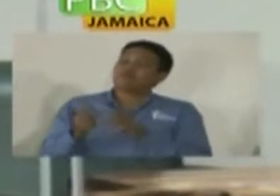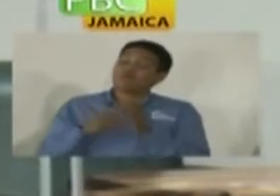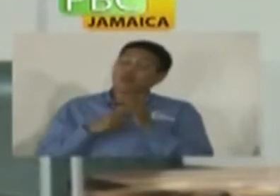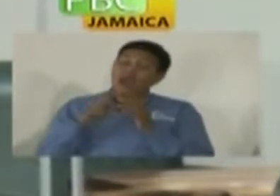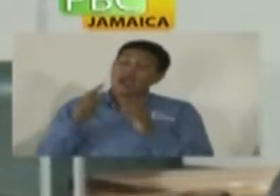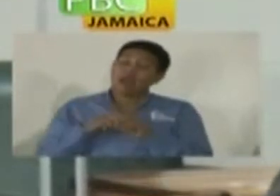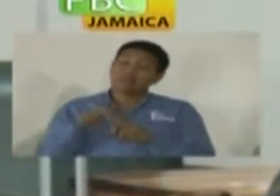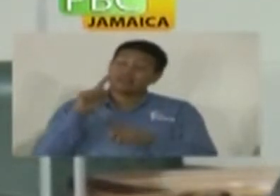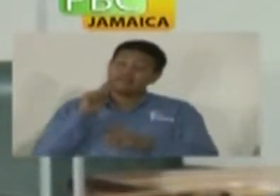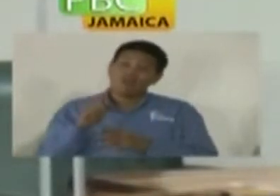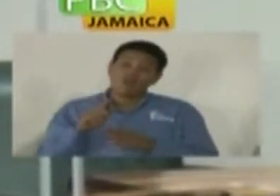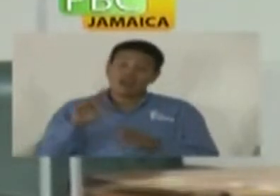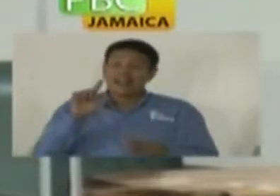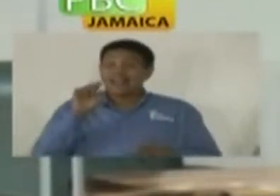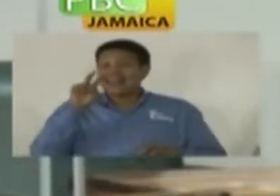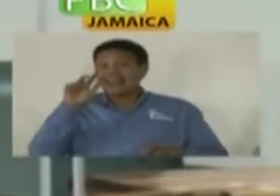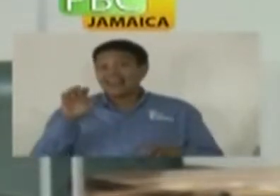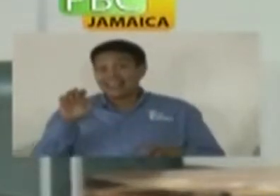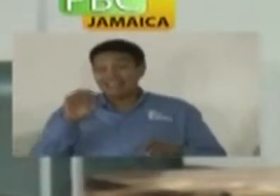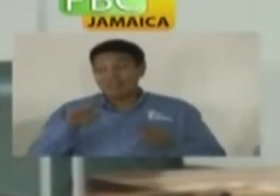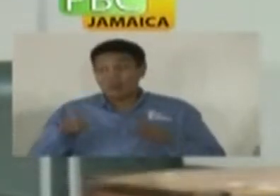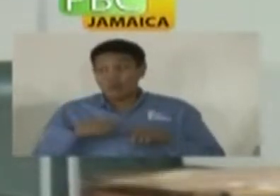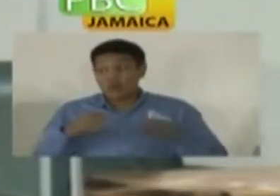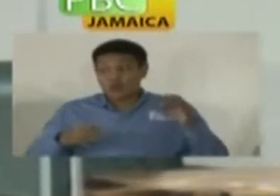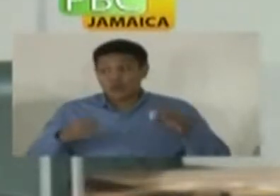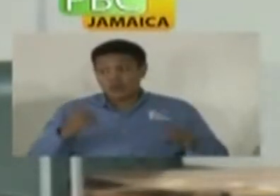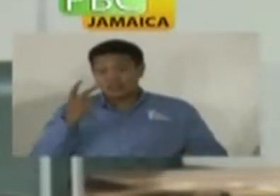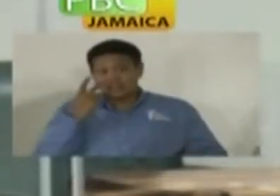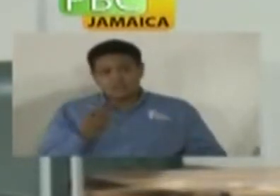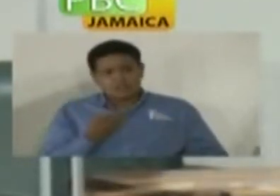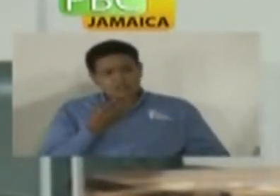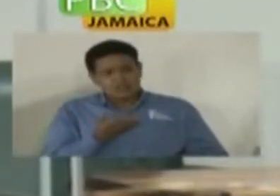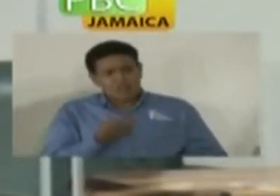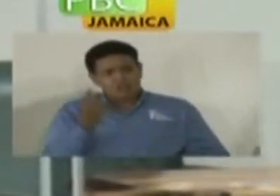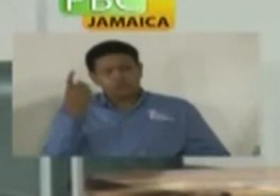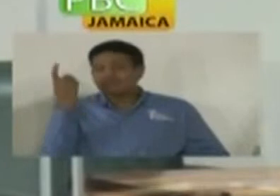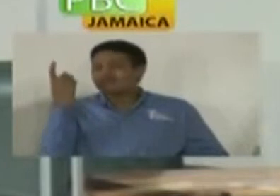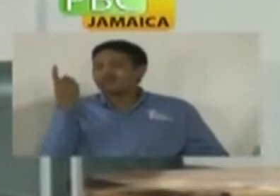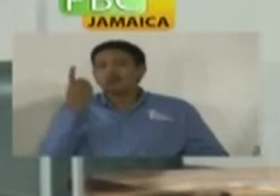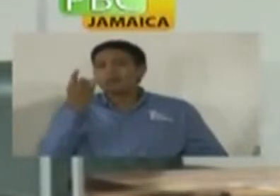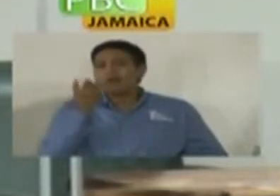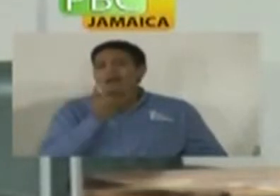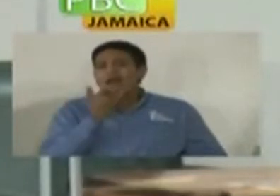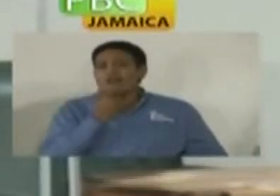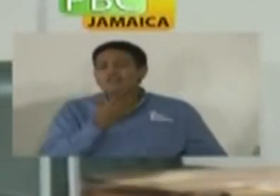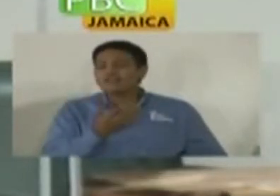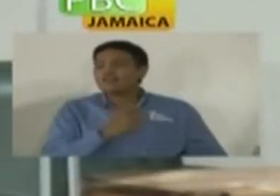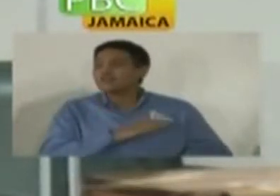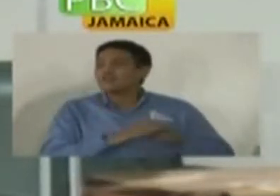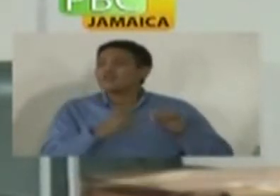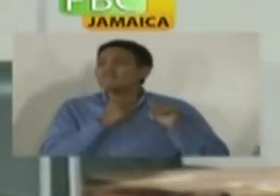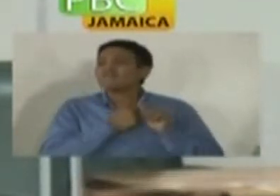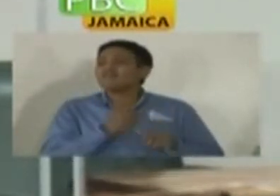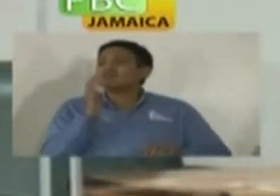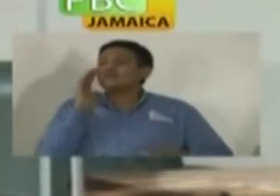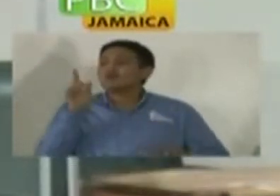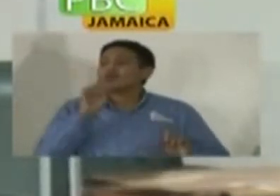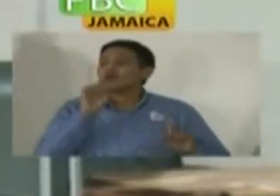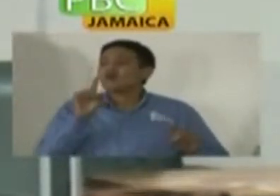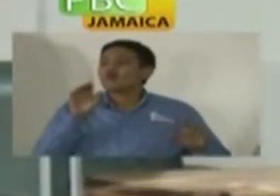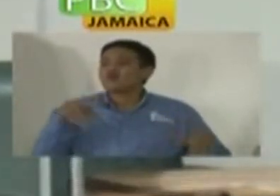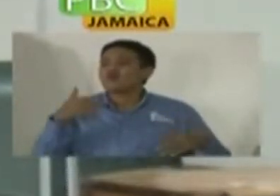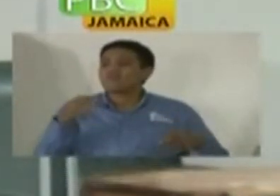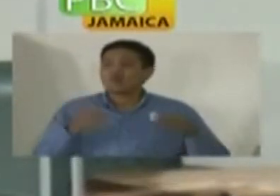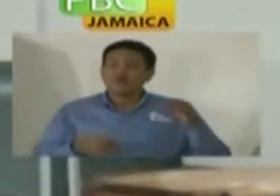And even when the court sees that there is some error, it doesn't follow that they're going to order a retrial.